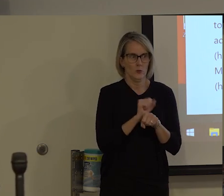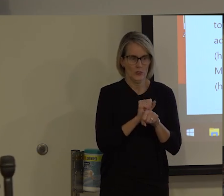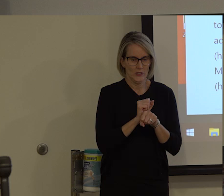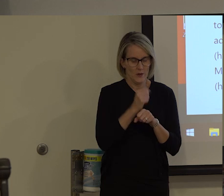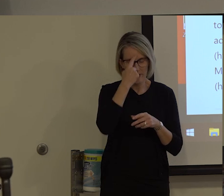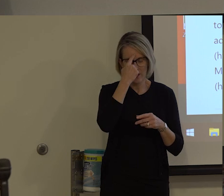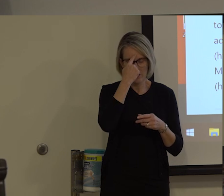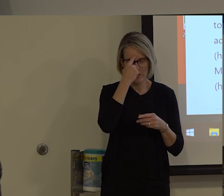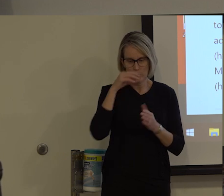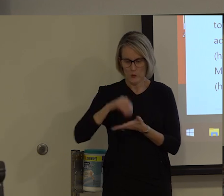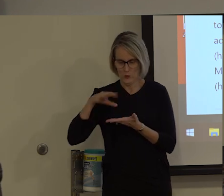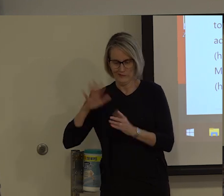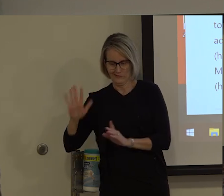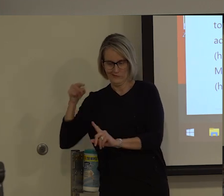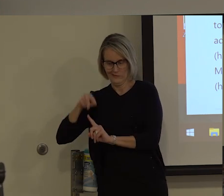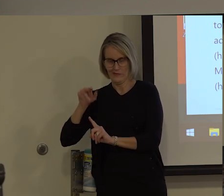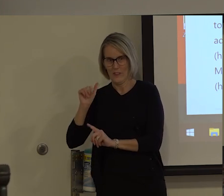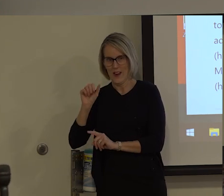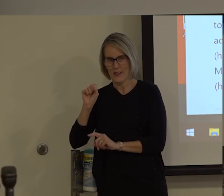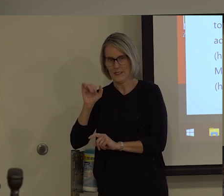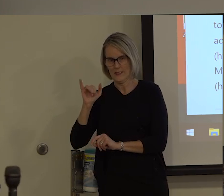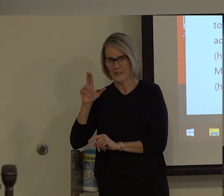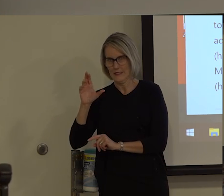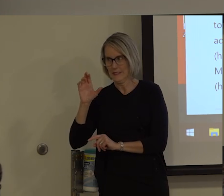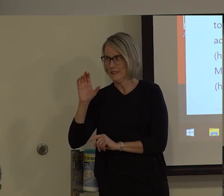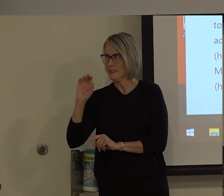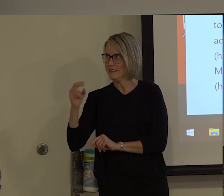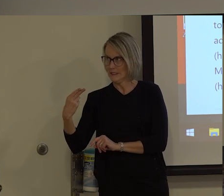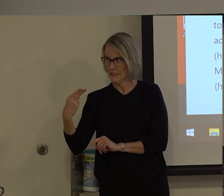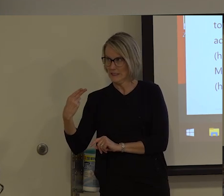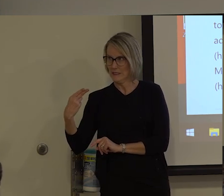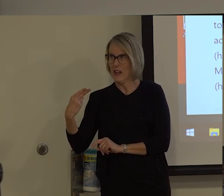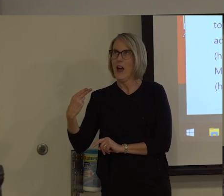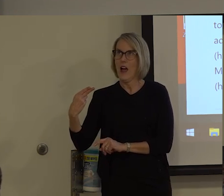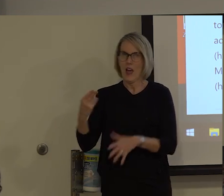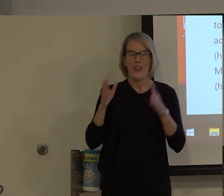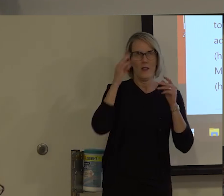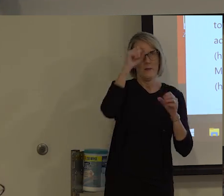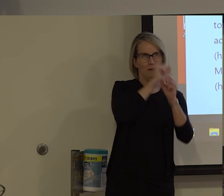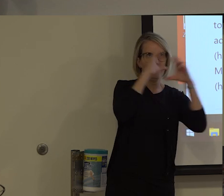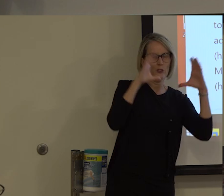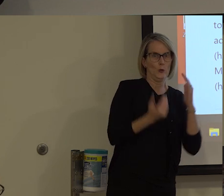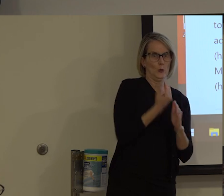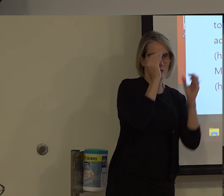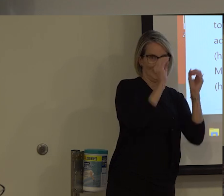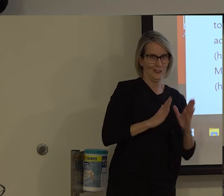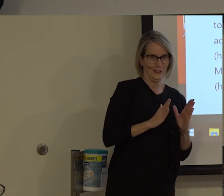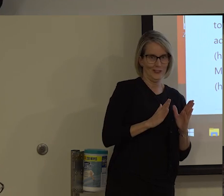for students, it seems like it will be a great tool, and maybe I've already thought about this, for new teachers. Because what